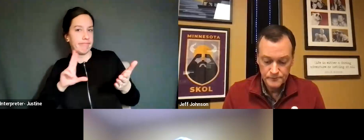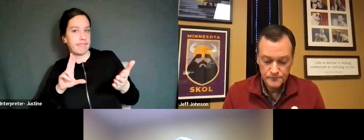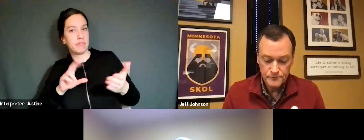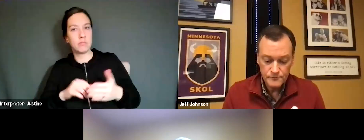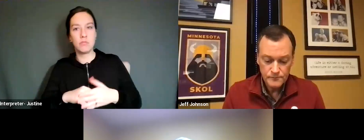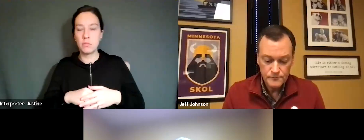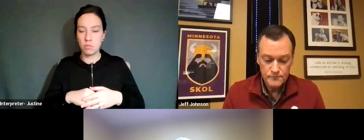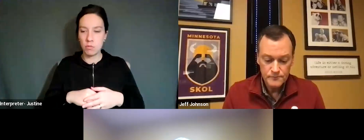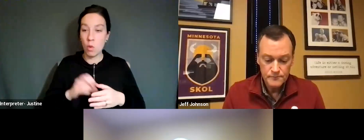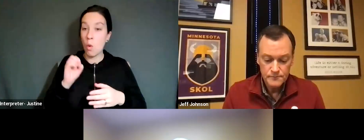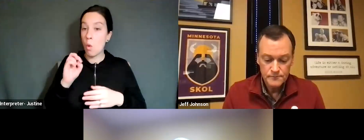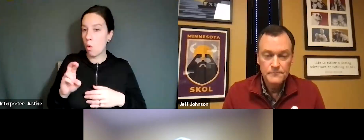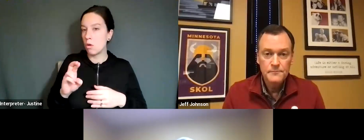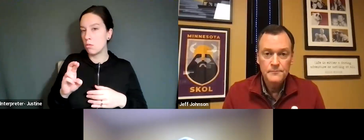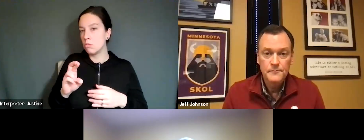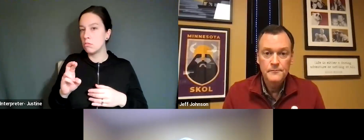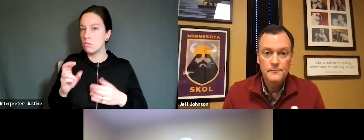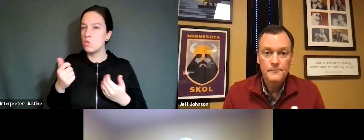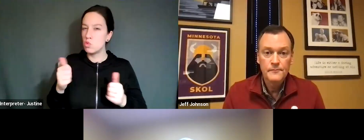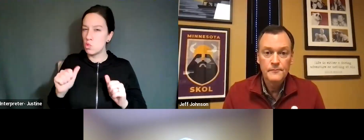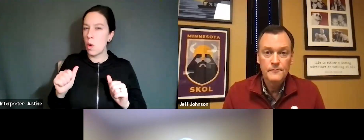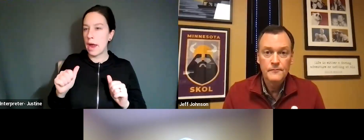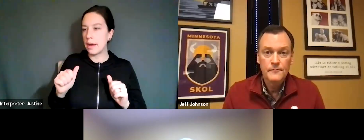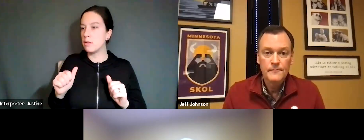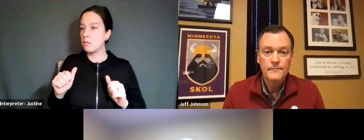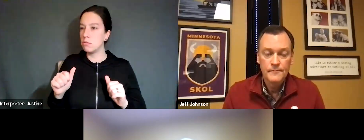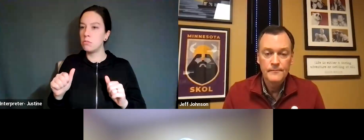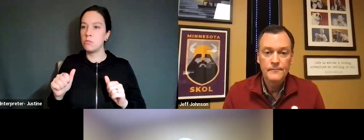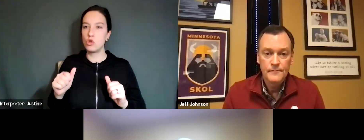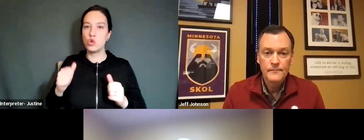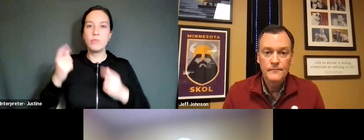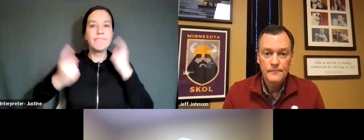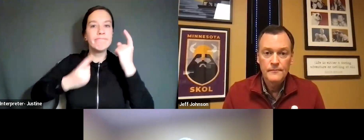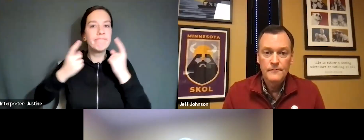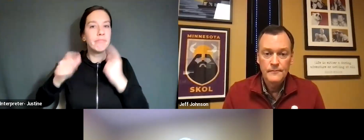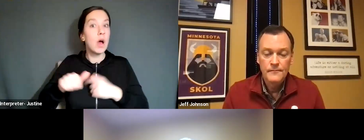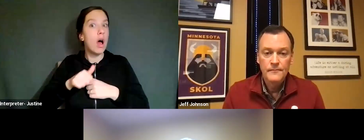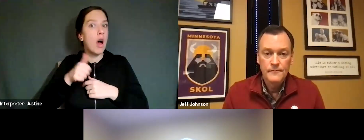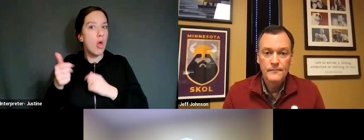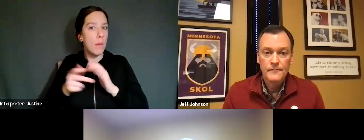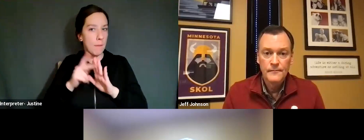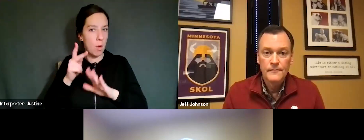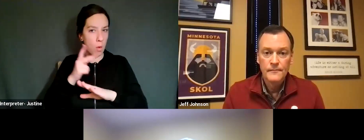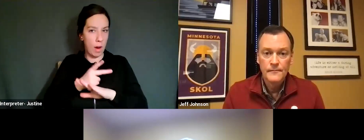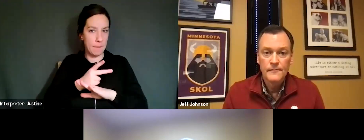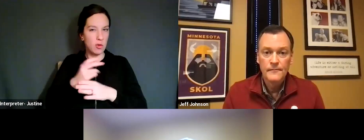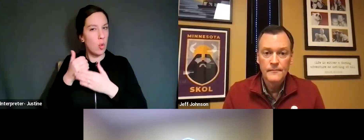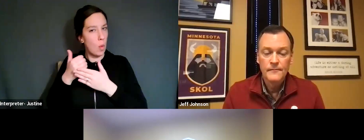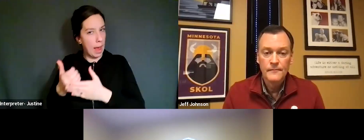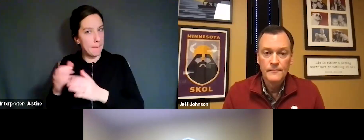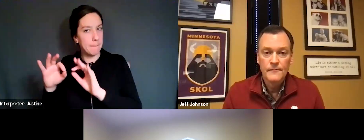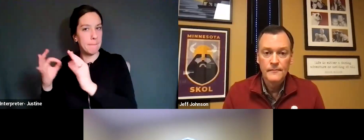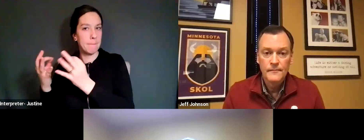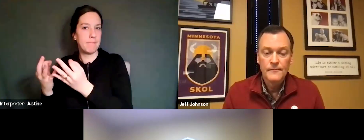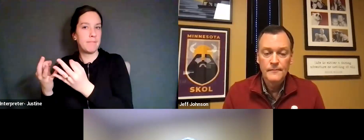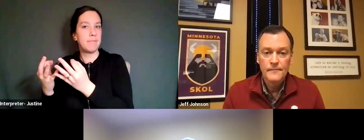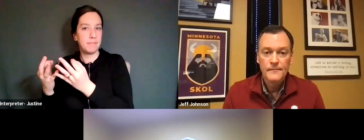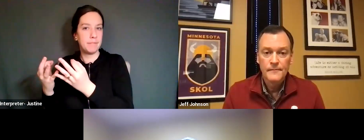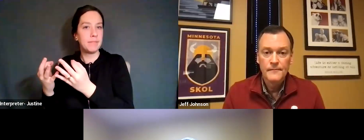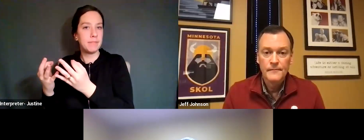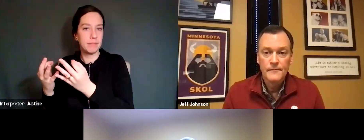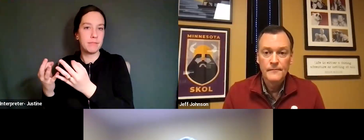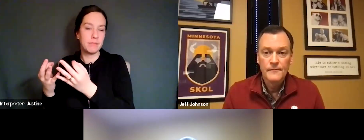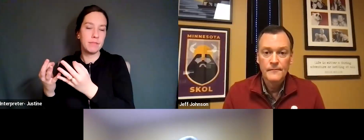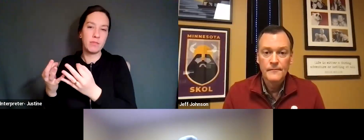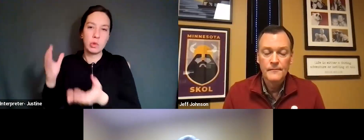try to help, potentially looking at other programs to help families like that as well. But it's